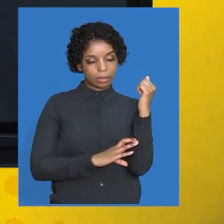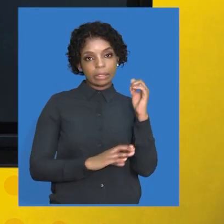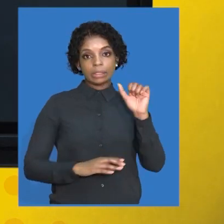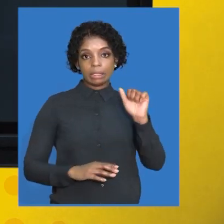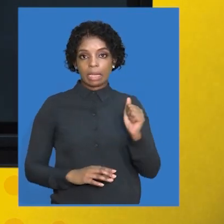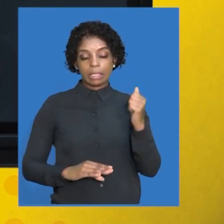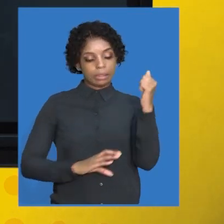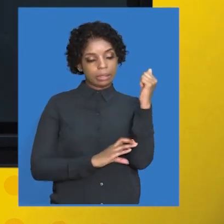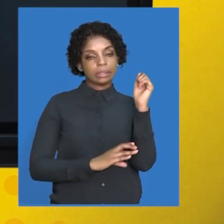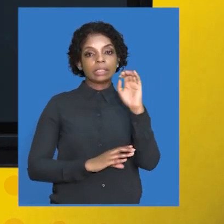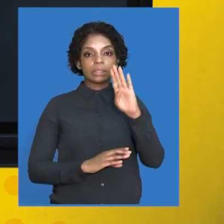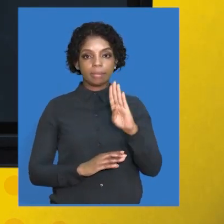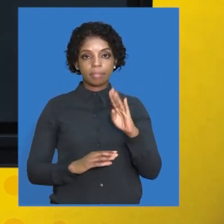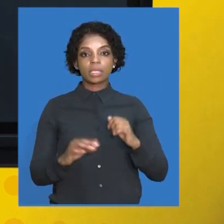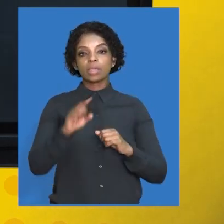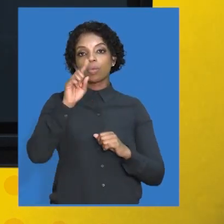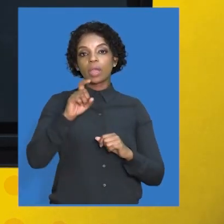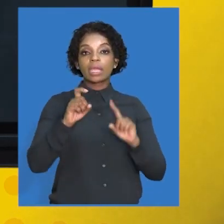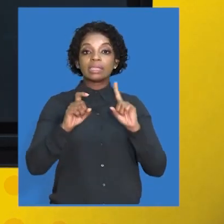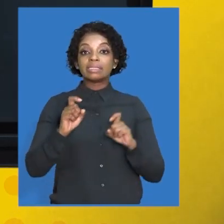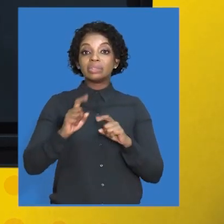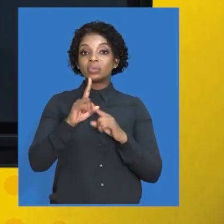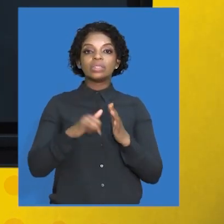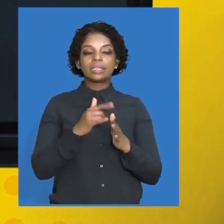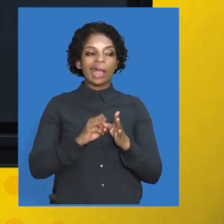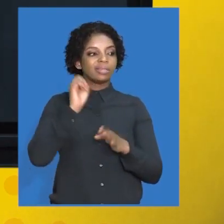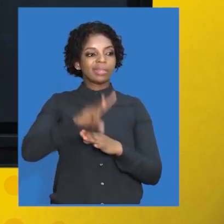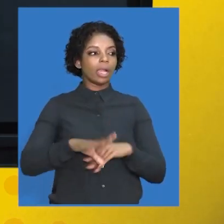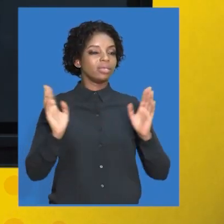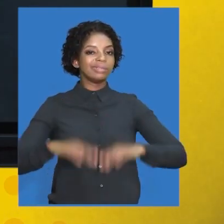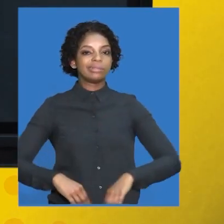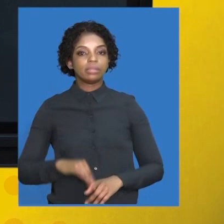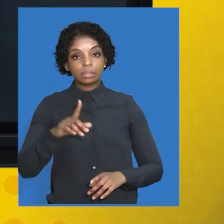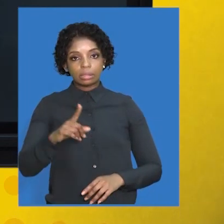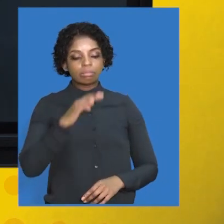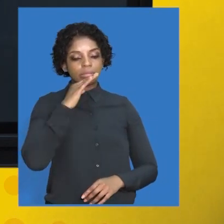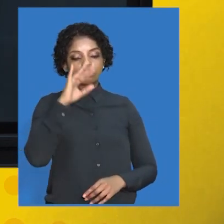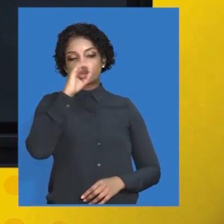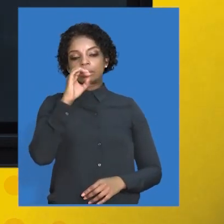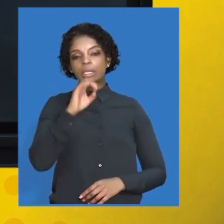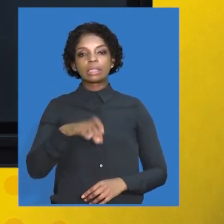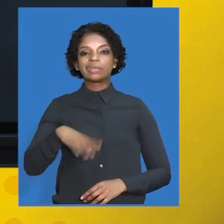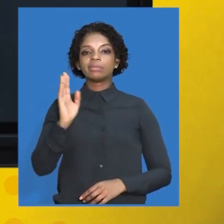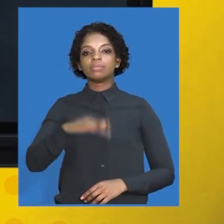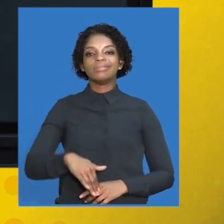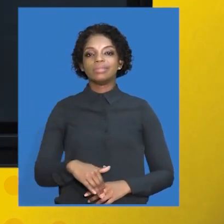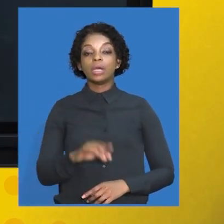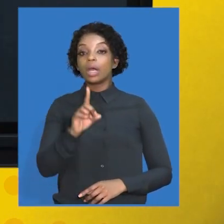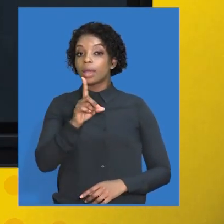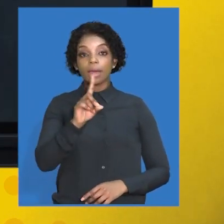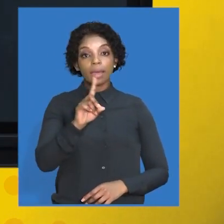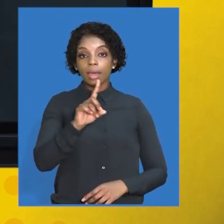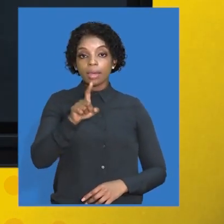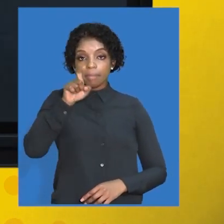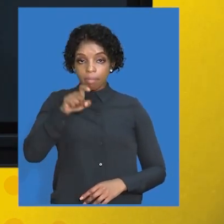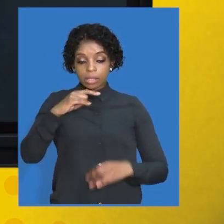questions. So make sure that you don't just skip that section because you're like, oh, it doesn't mean anything. Just make sure that, that you pay